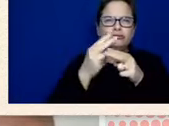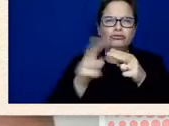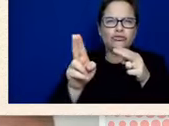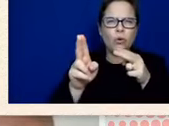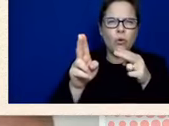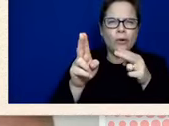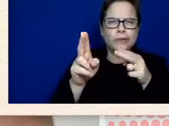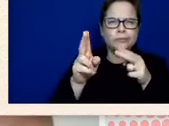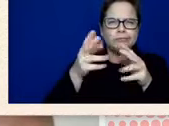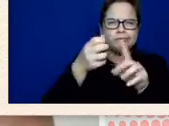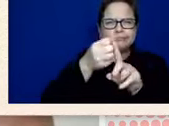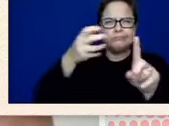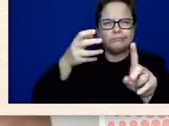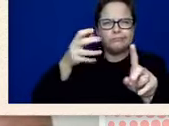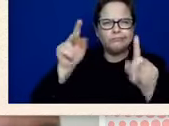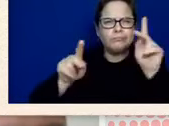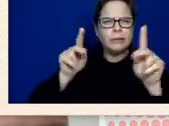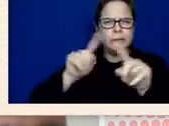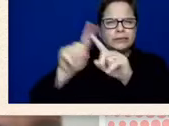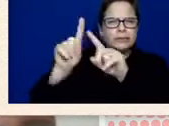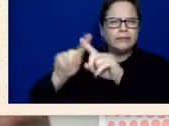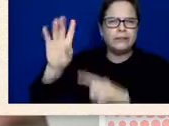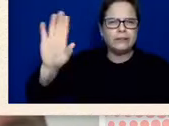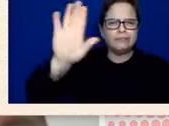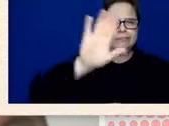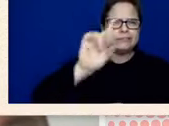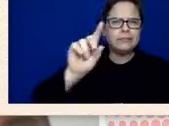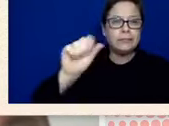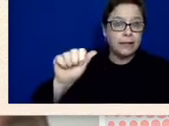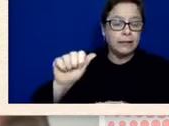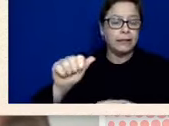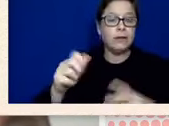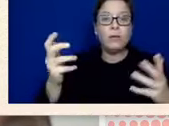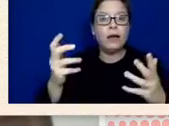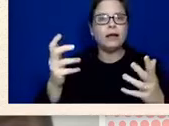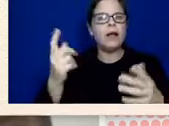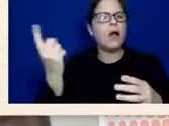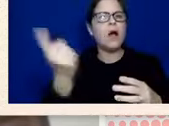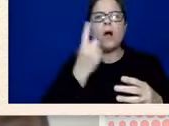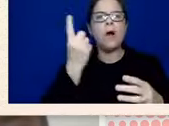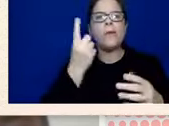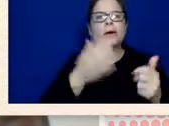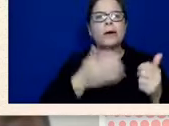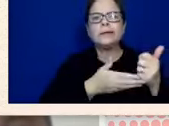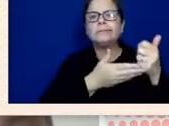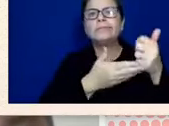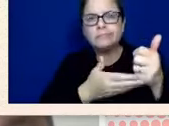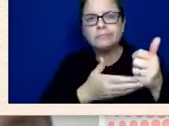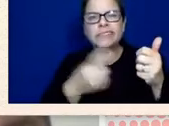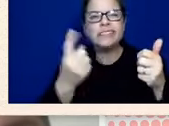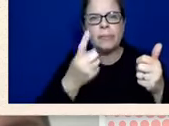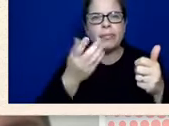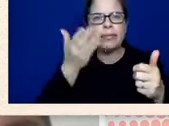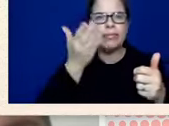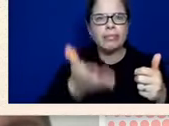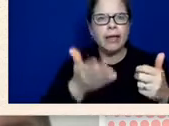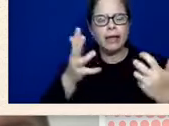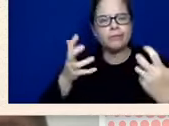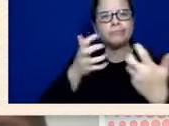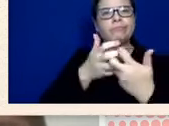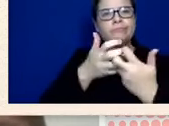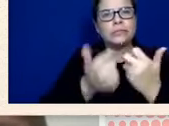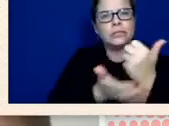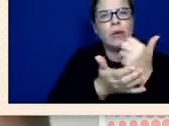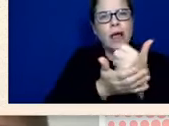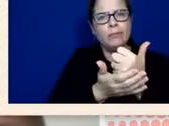like, you know, there's always to have like accommodations and always to help them grow. Like for